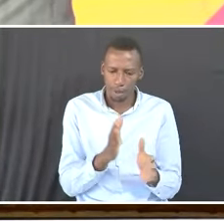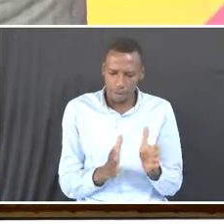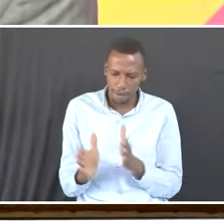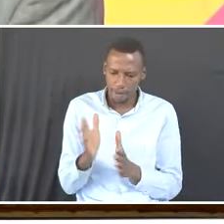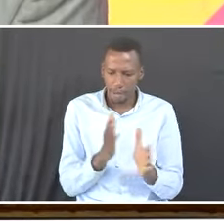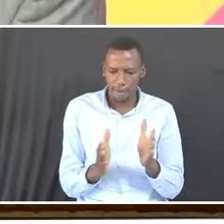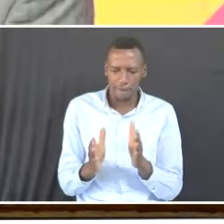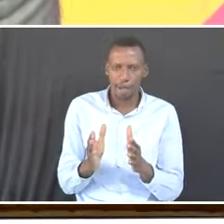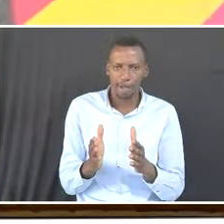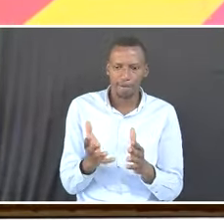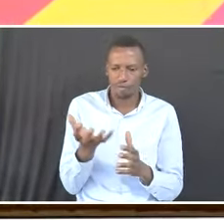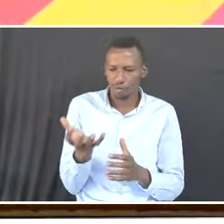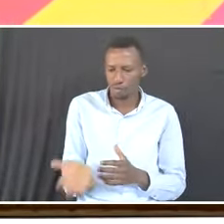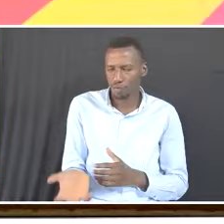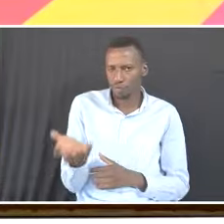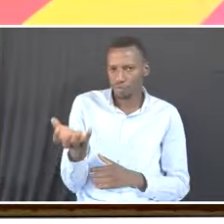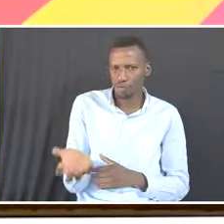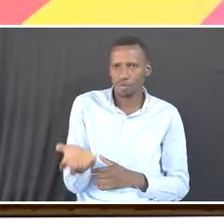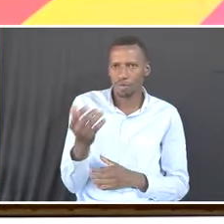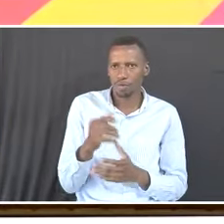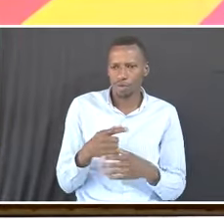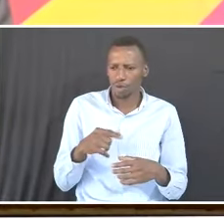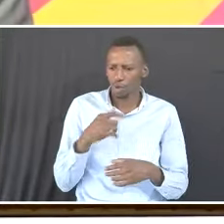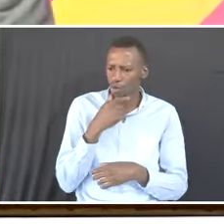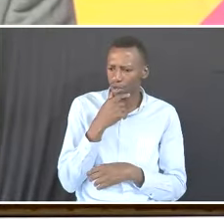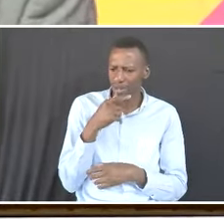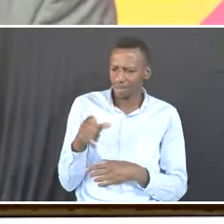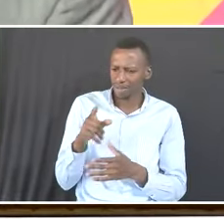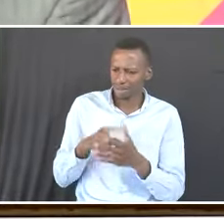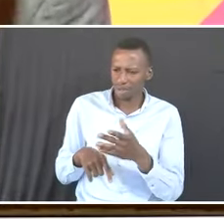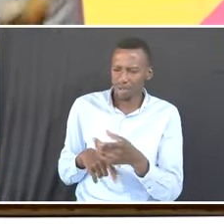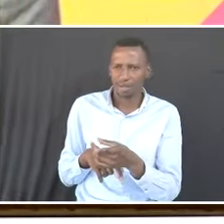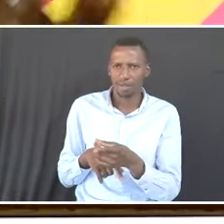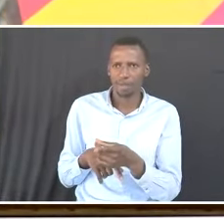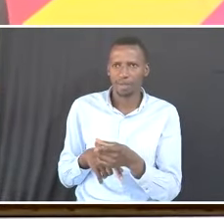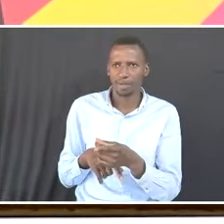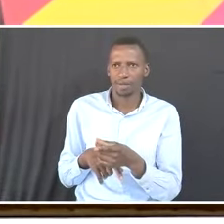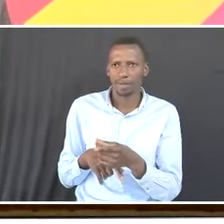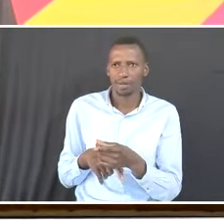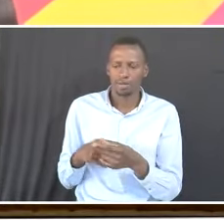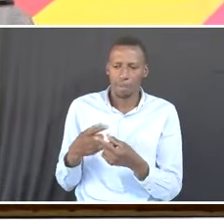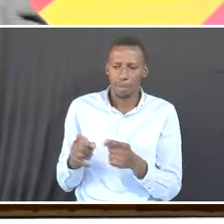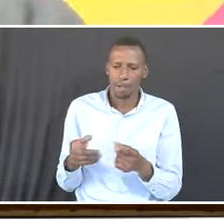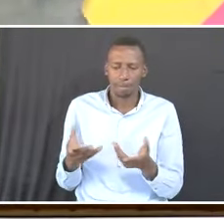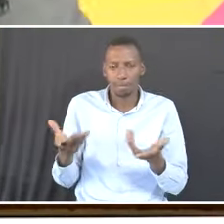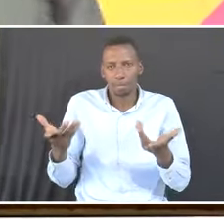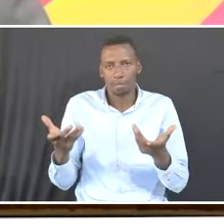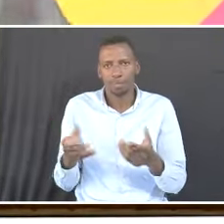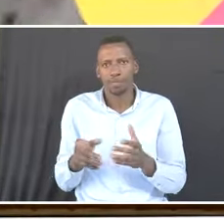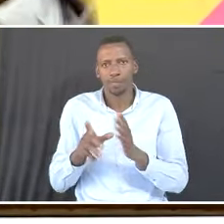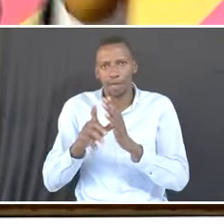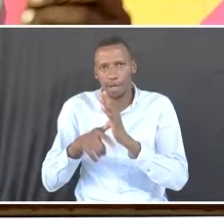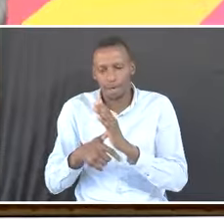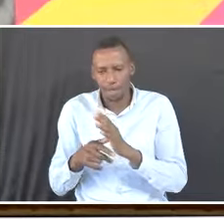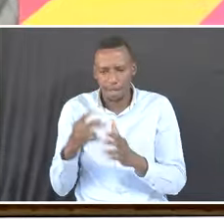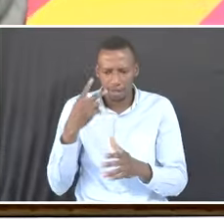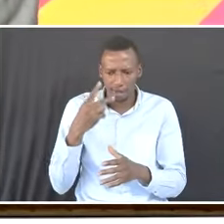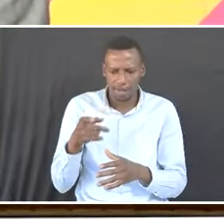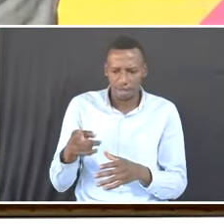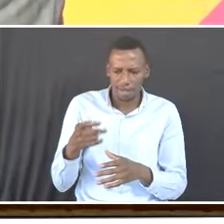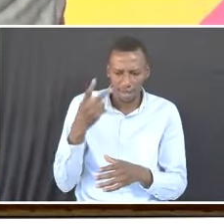And then we were wondering, what are these strange things? But we ate as children, we found, oh, they look